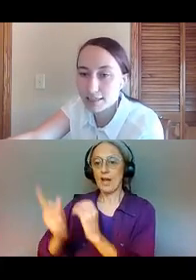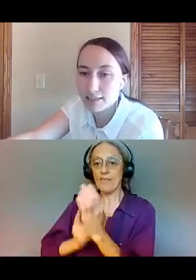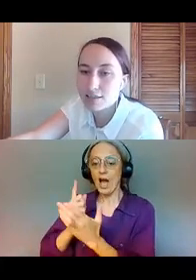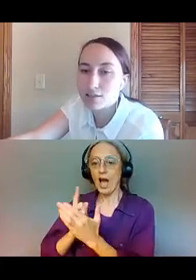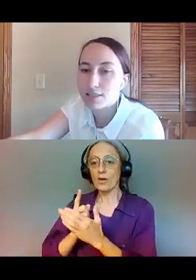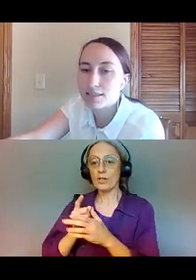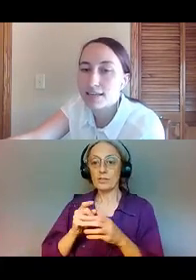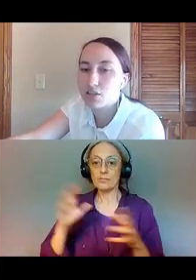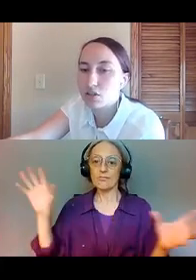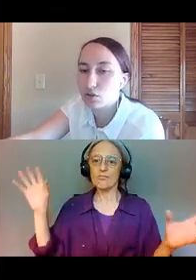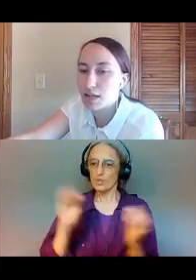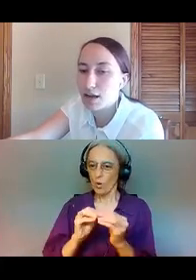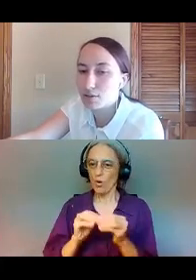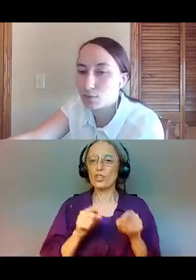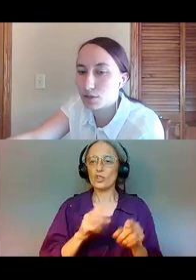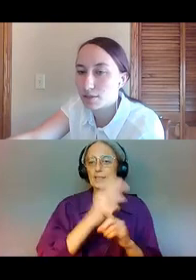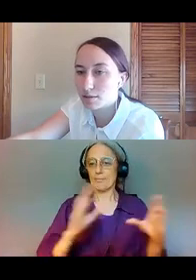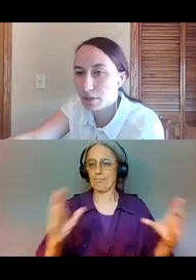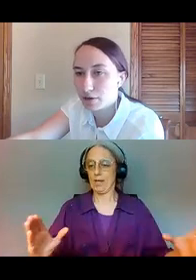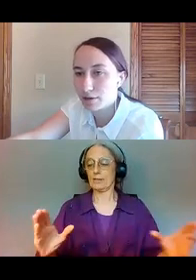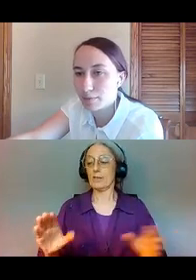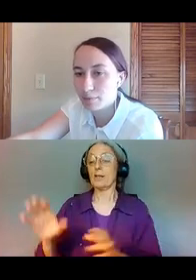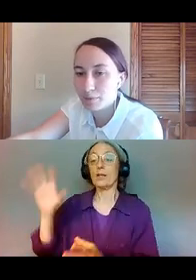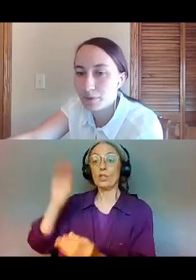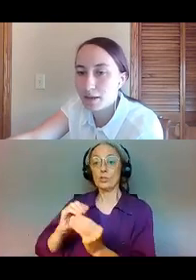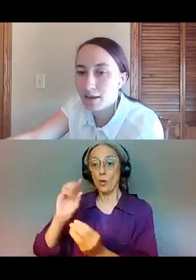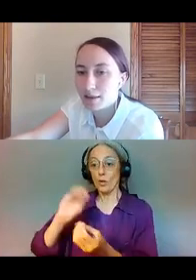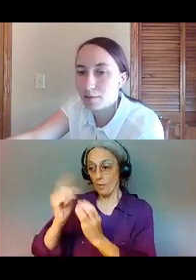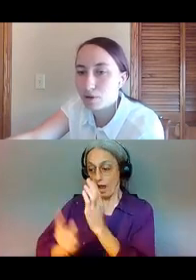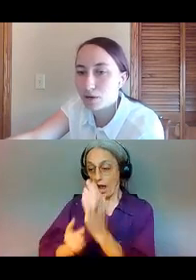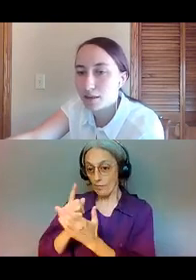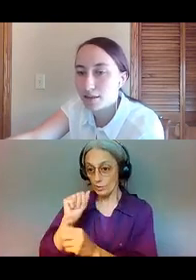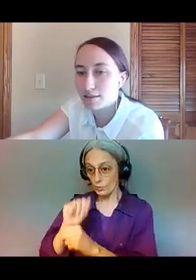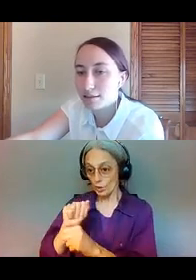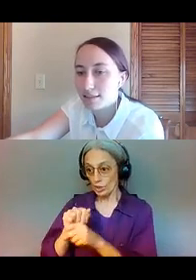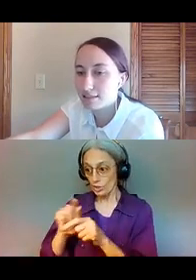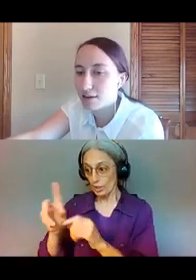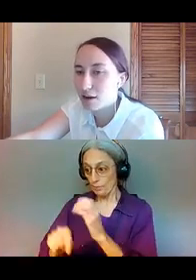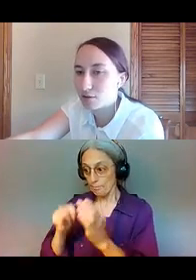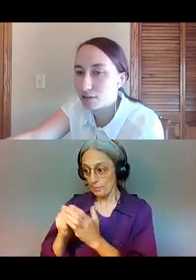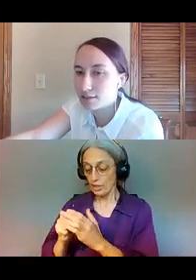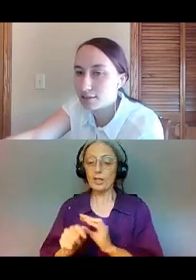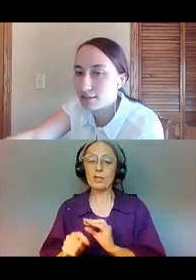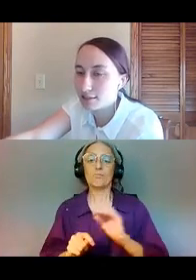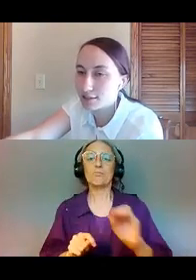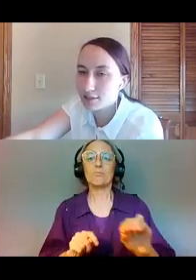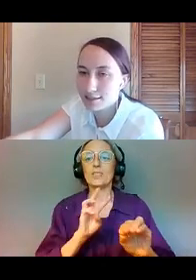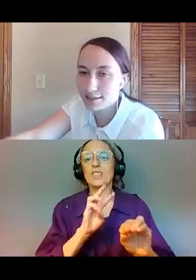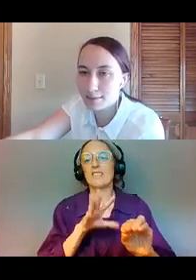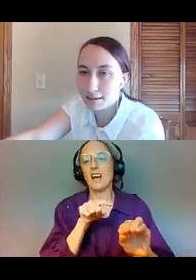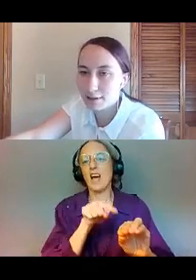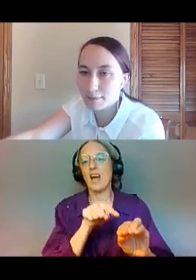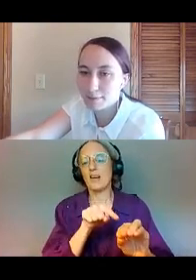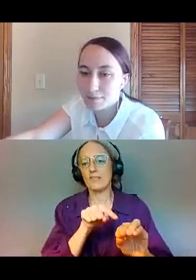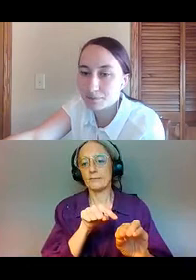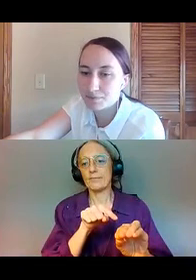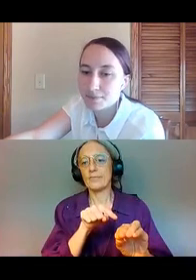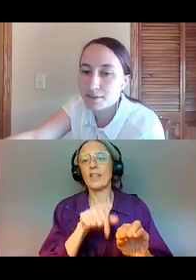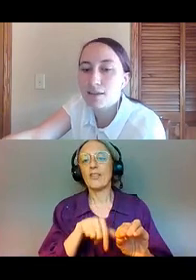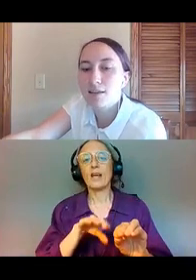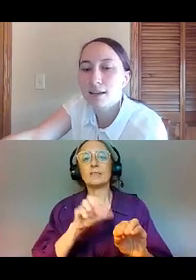period. So we select total hours worked in period, and then put in the 65 hours here in step